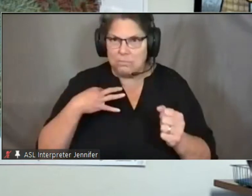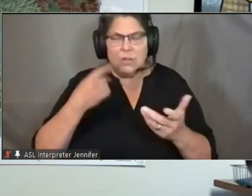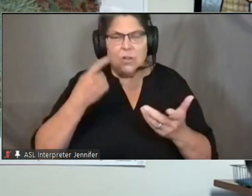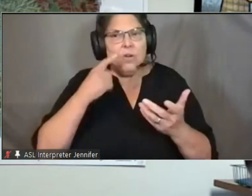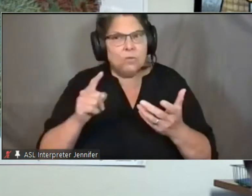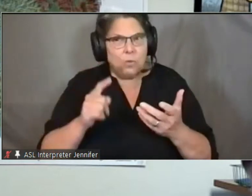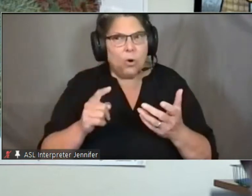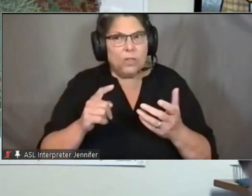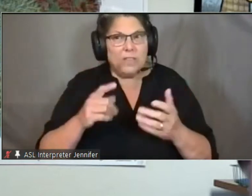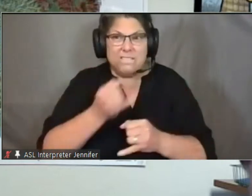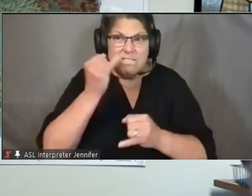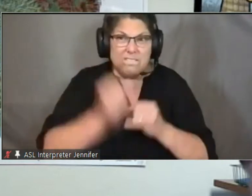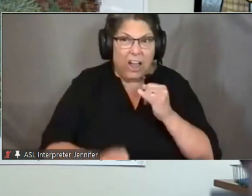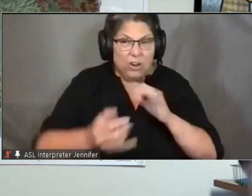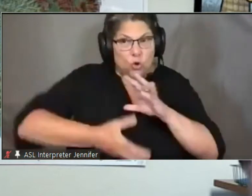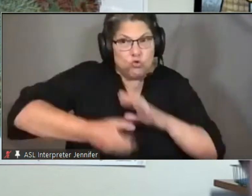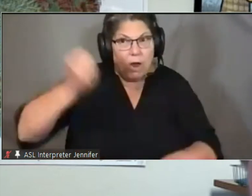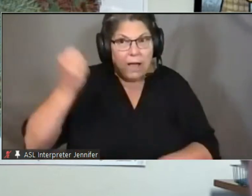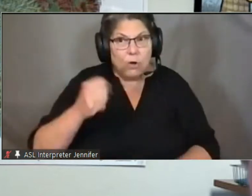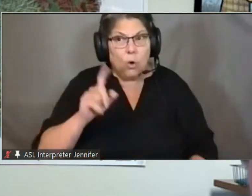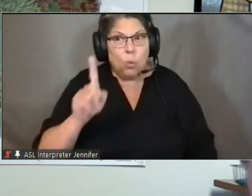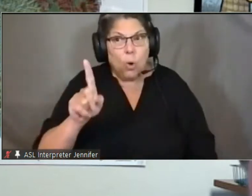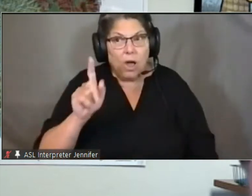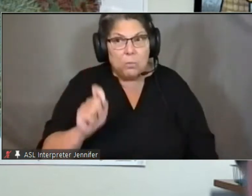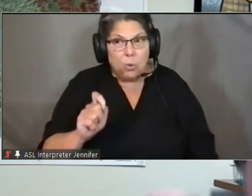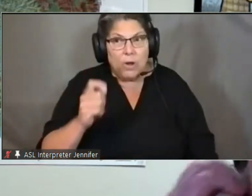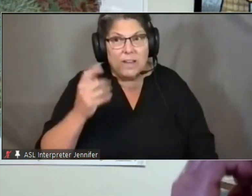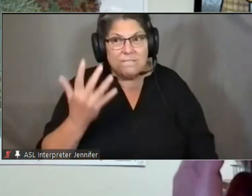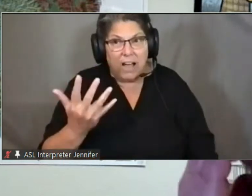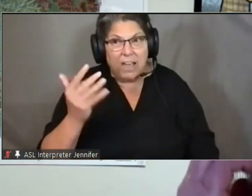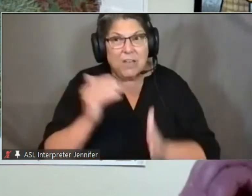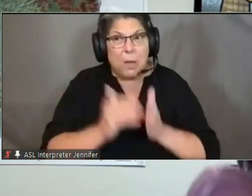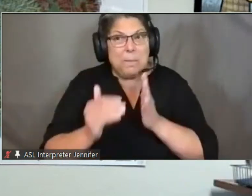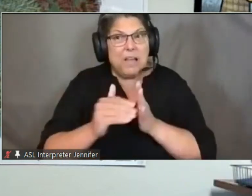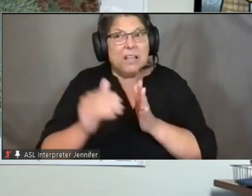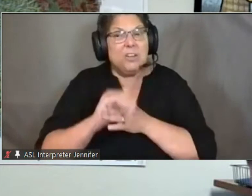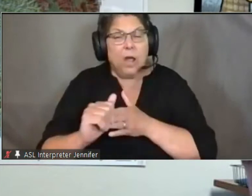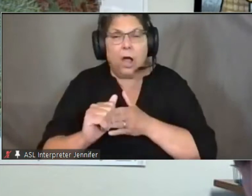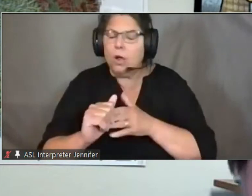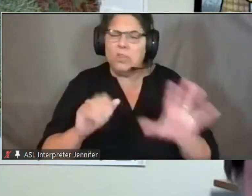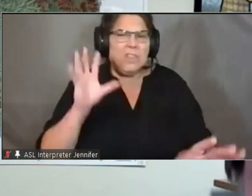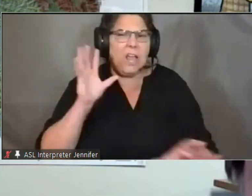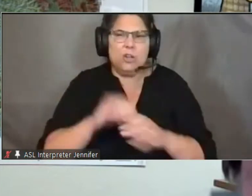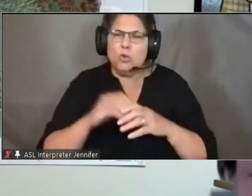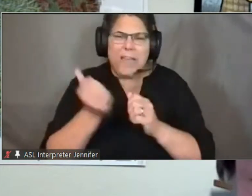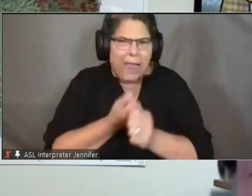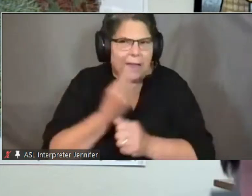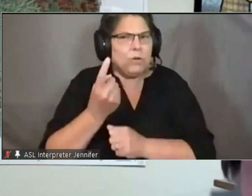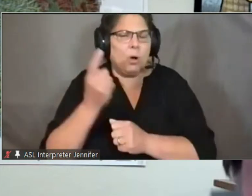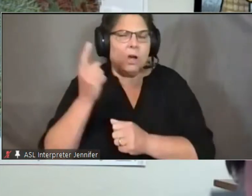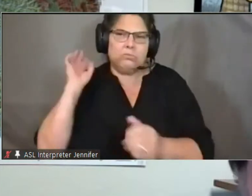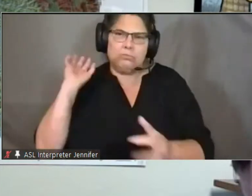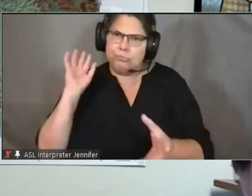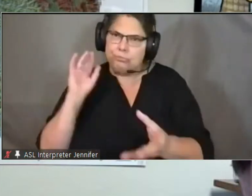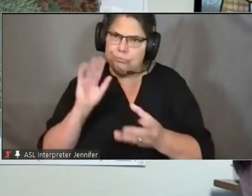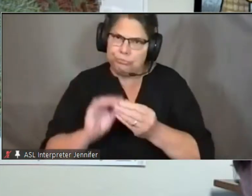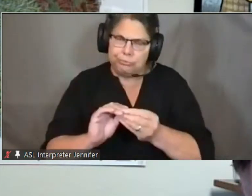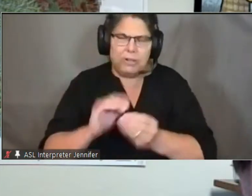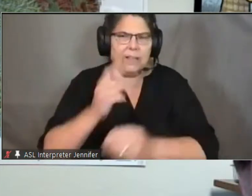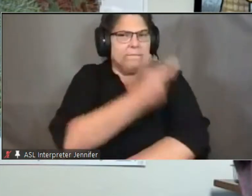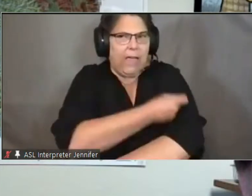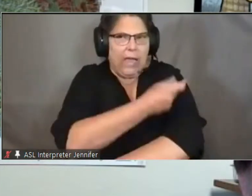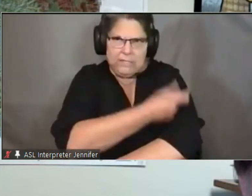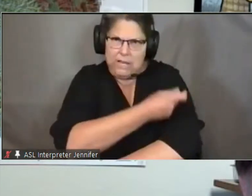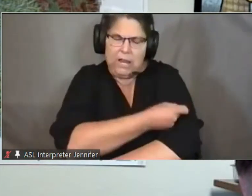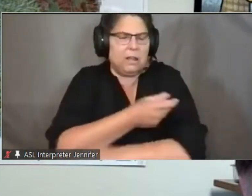$1.5 million. And this will include people who've gotten vaccinated throughout the vaccination time, so all the way